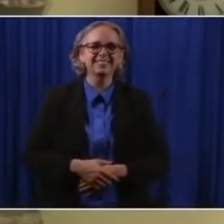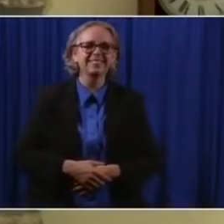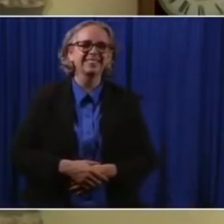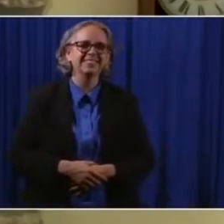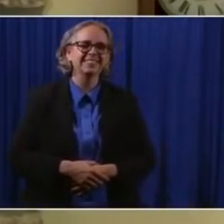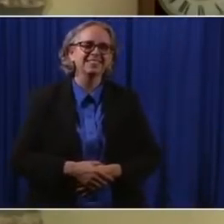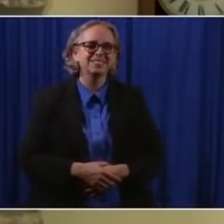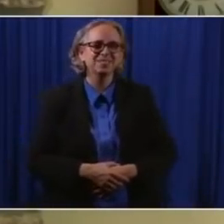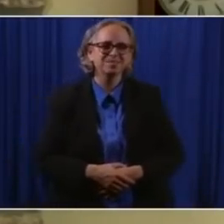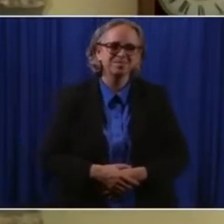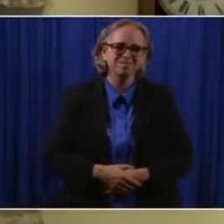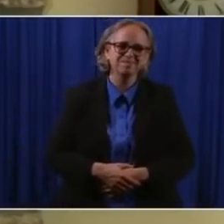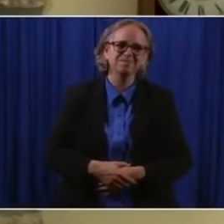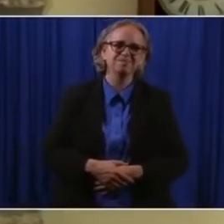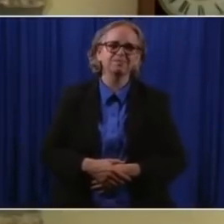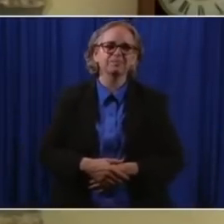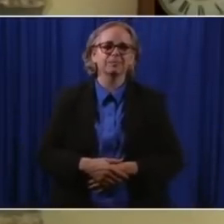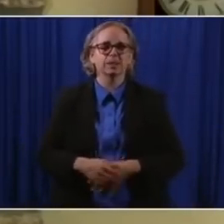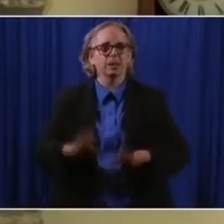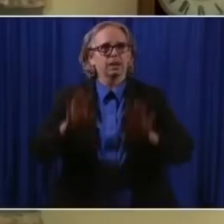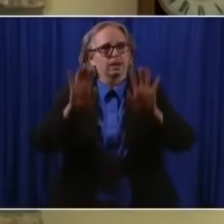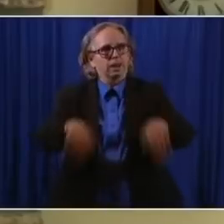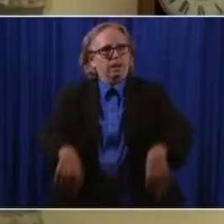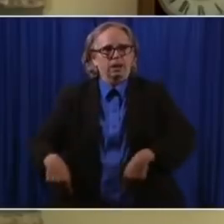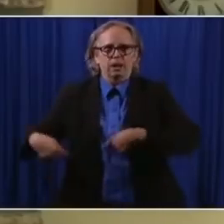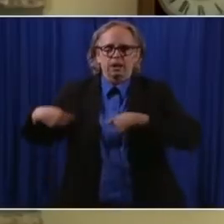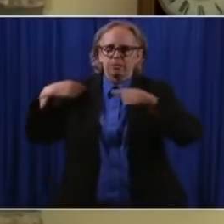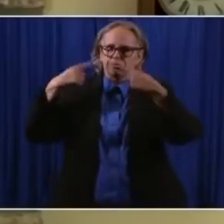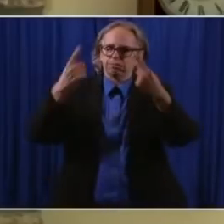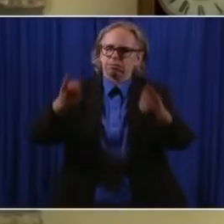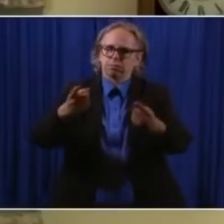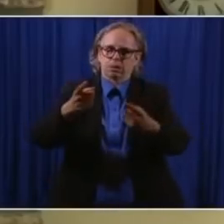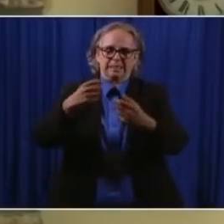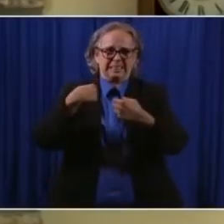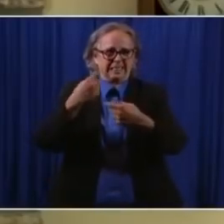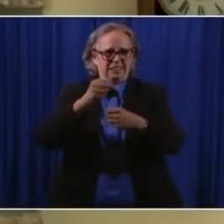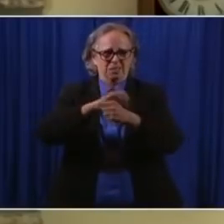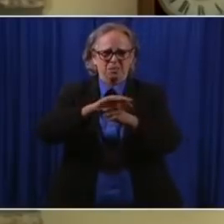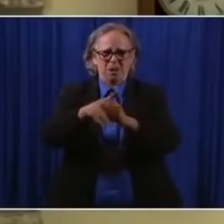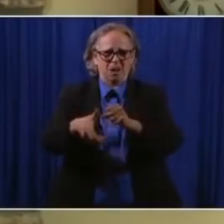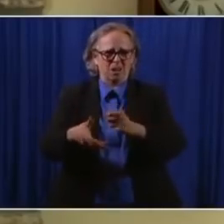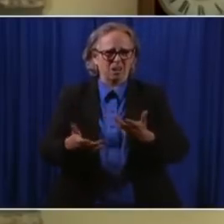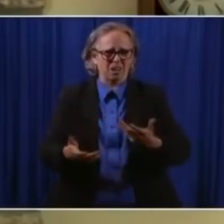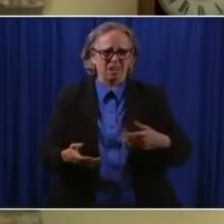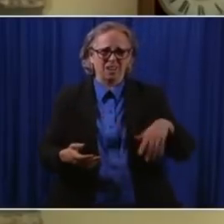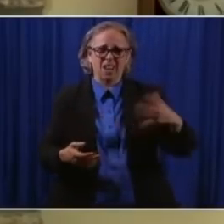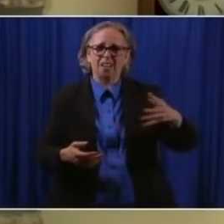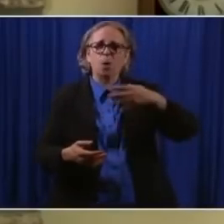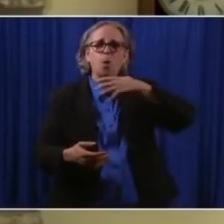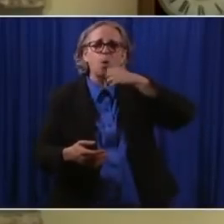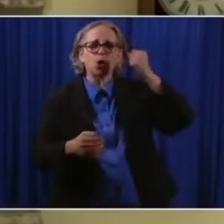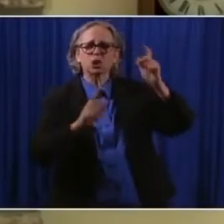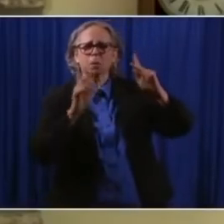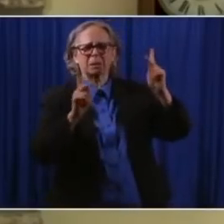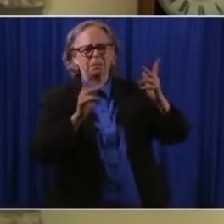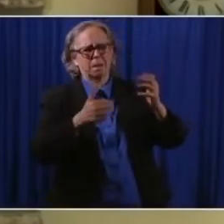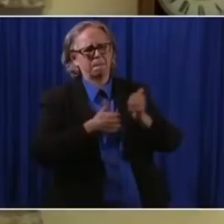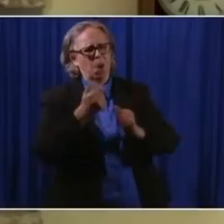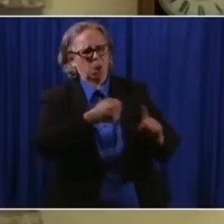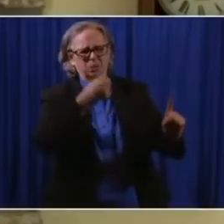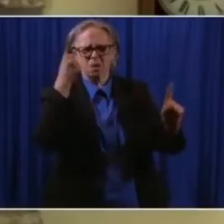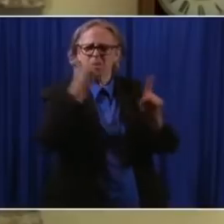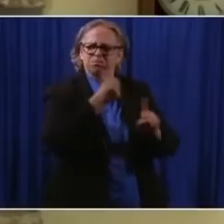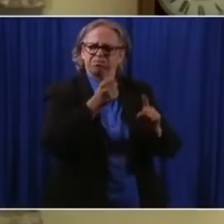Throughout this pandemic, older Ohioans have been hit especially hard, due in large part to their high degree of susceptibility to